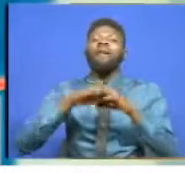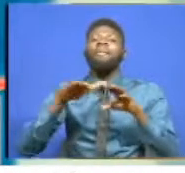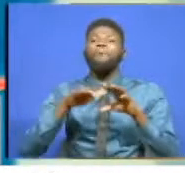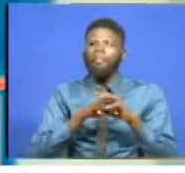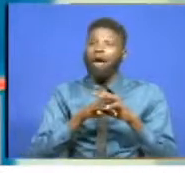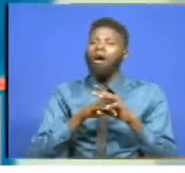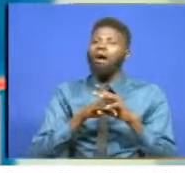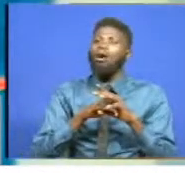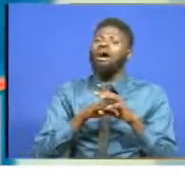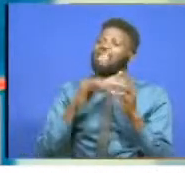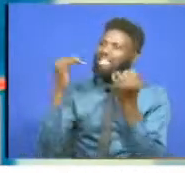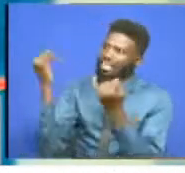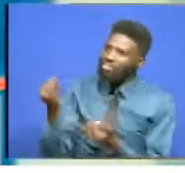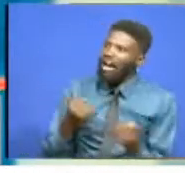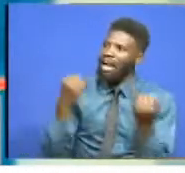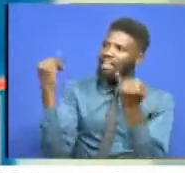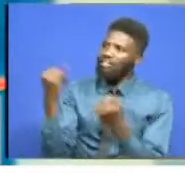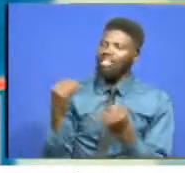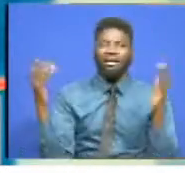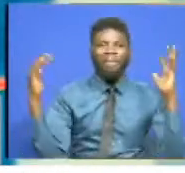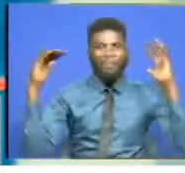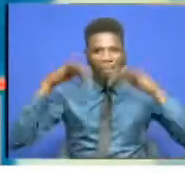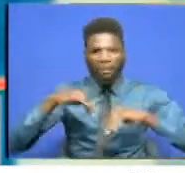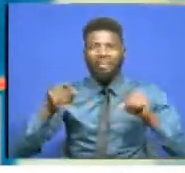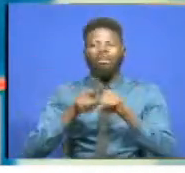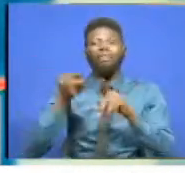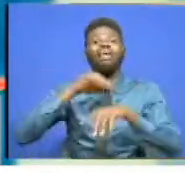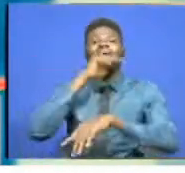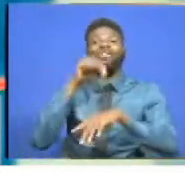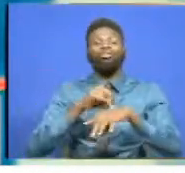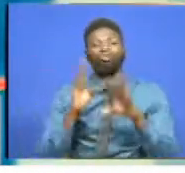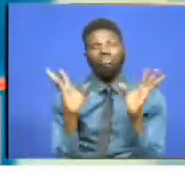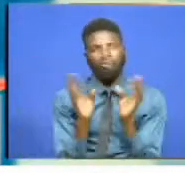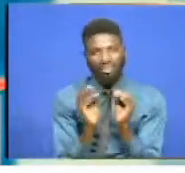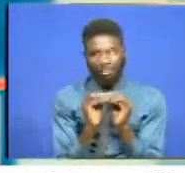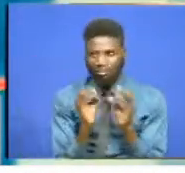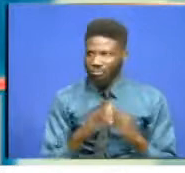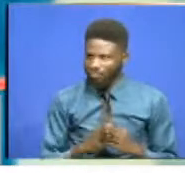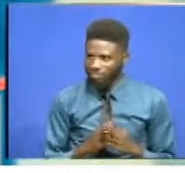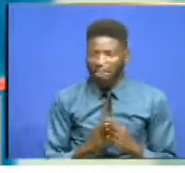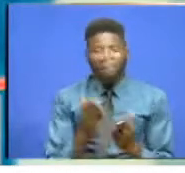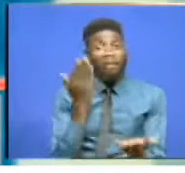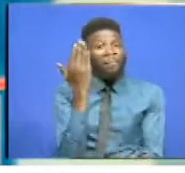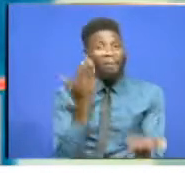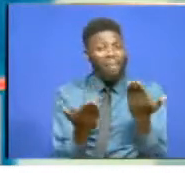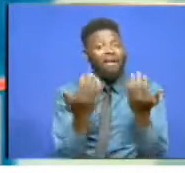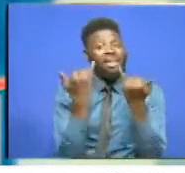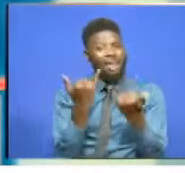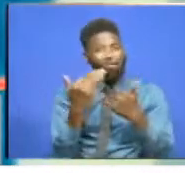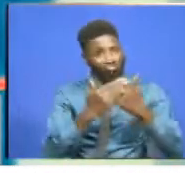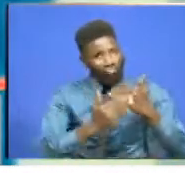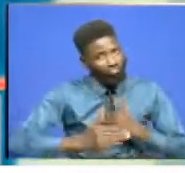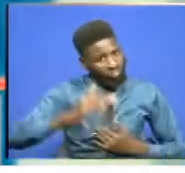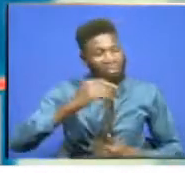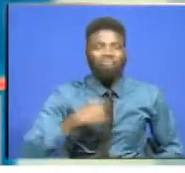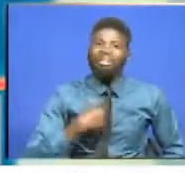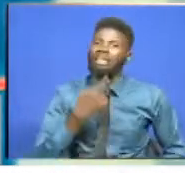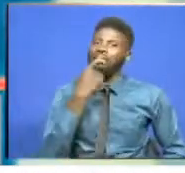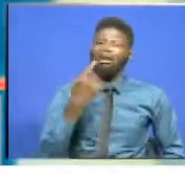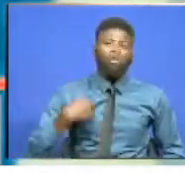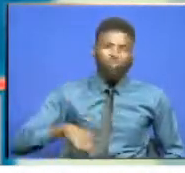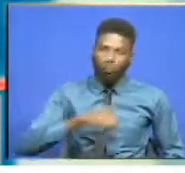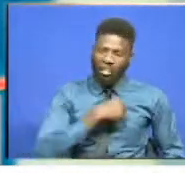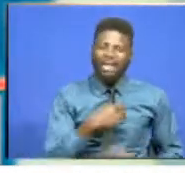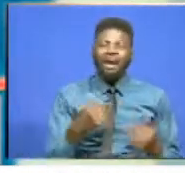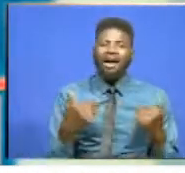invite to other members to convene as a national delegates conference. So perhaps going forward, and that is where I said we are very political,